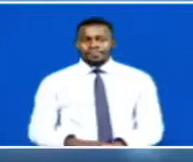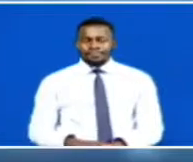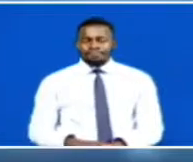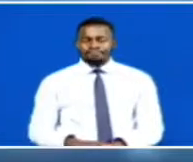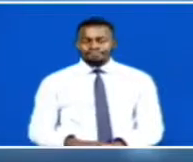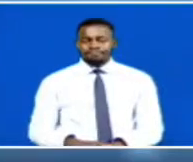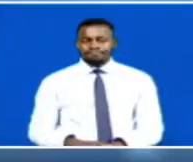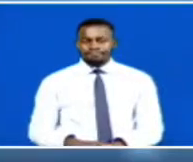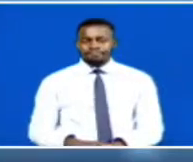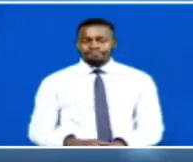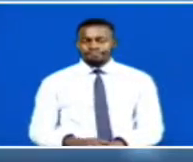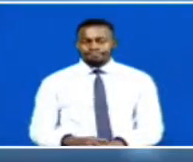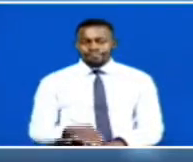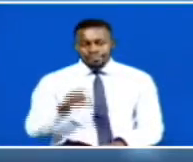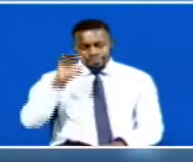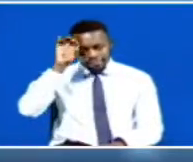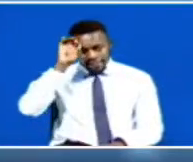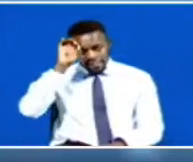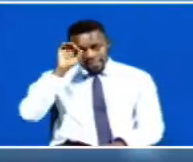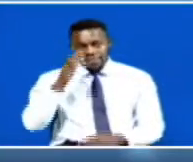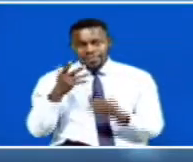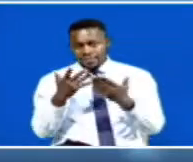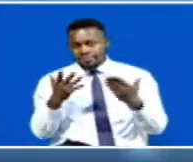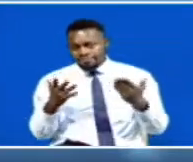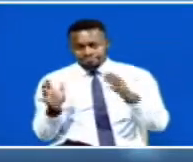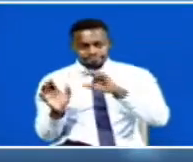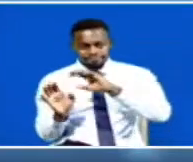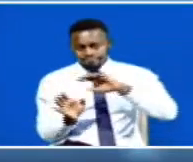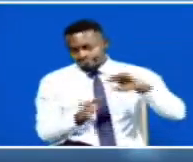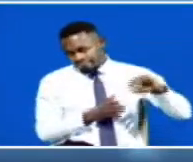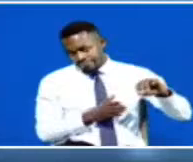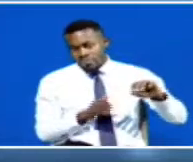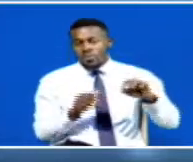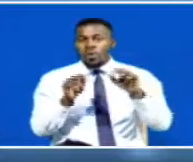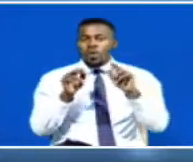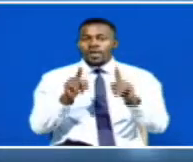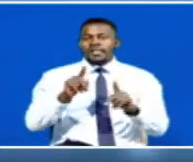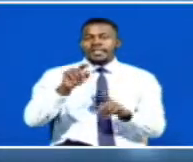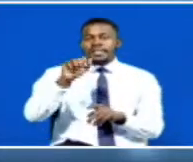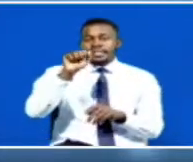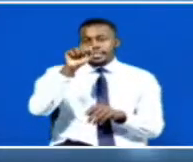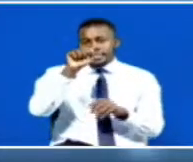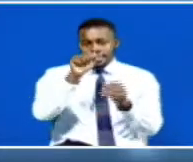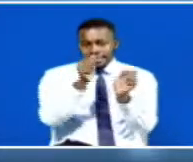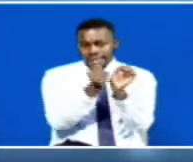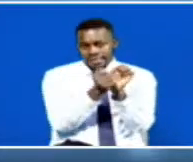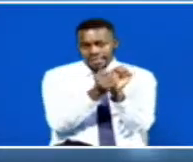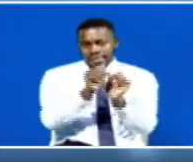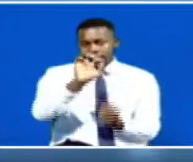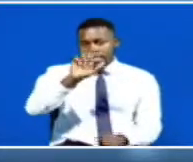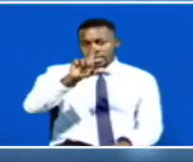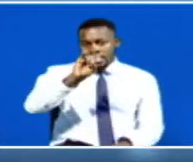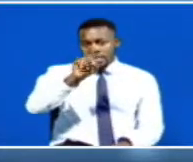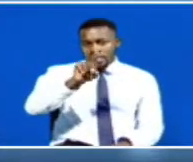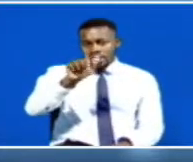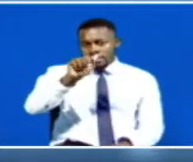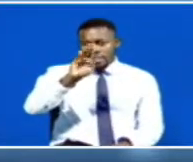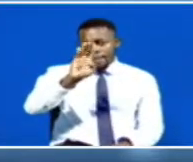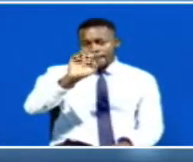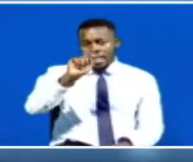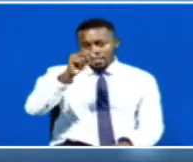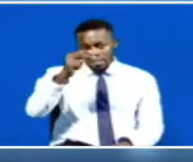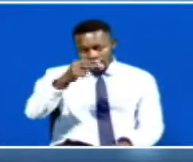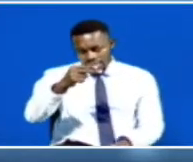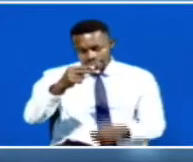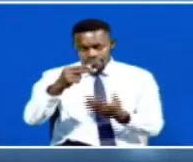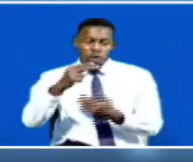All right, away from matters education, and operations at the St. Elizabeth Mukumu Hospital have been paralyzed following the downing of tools